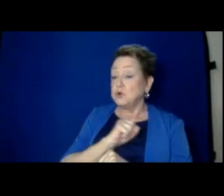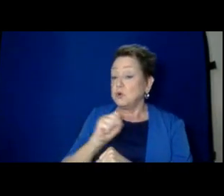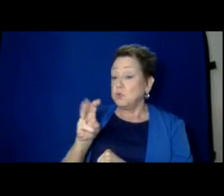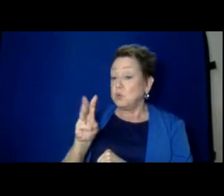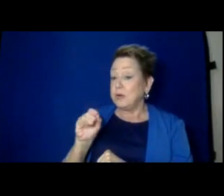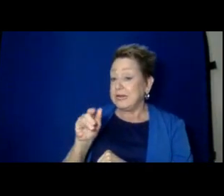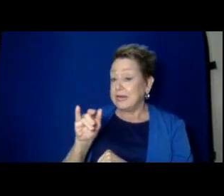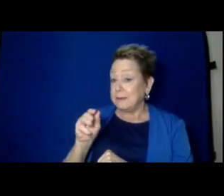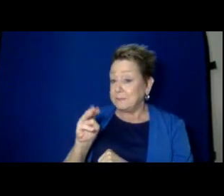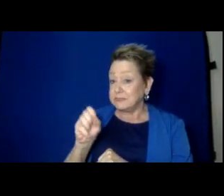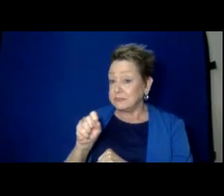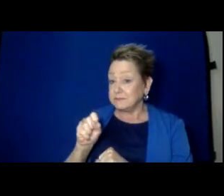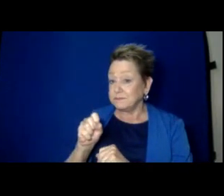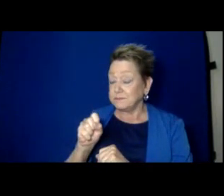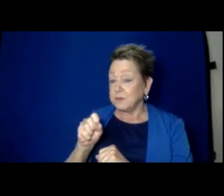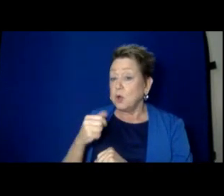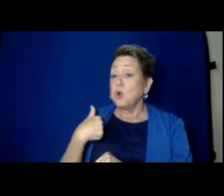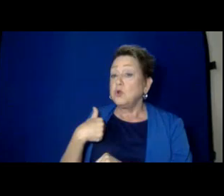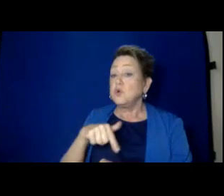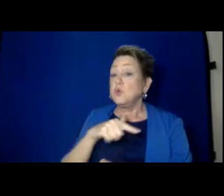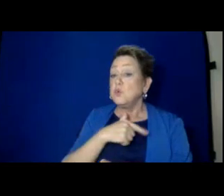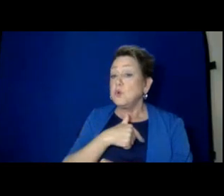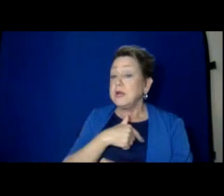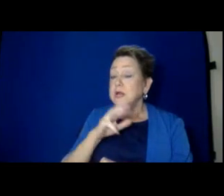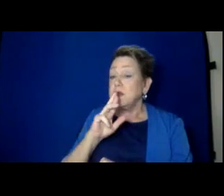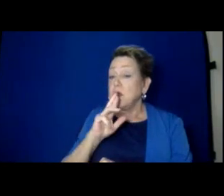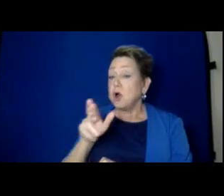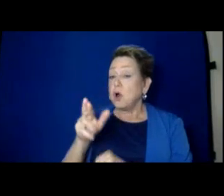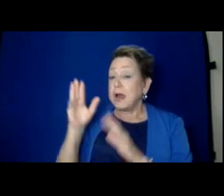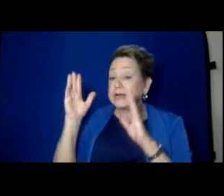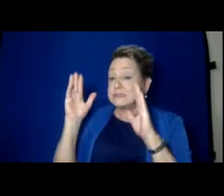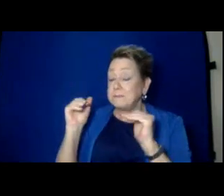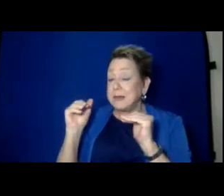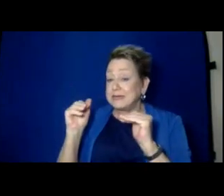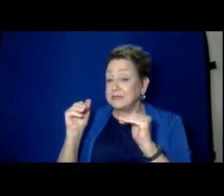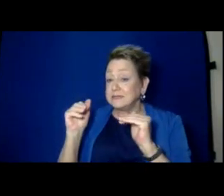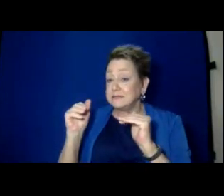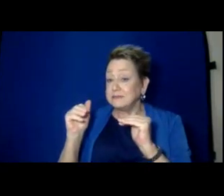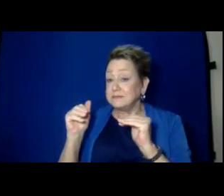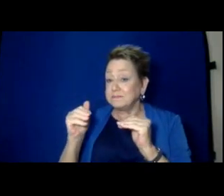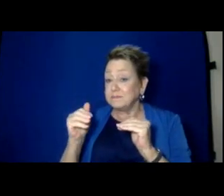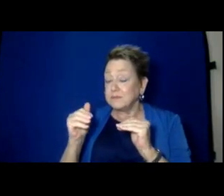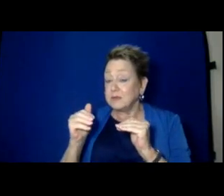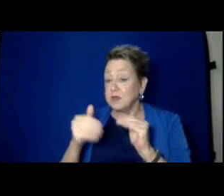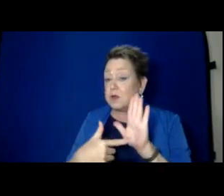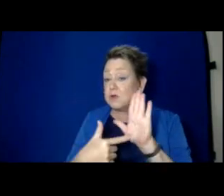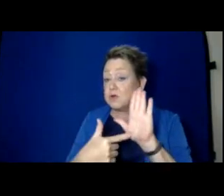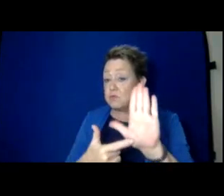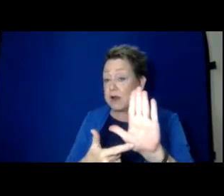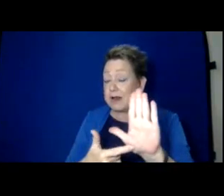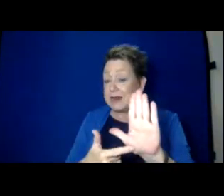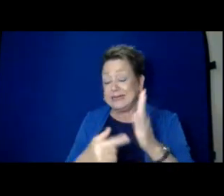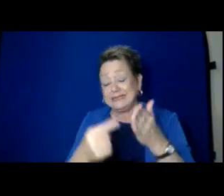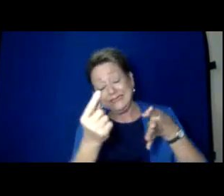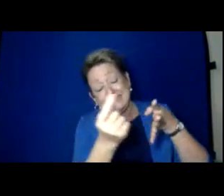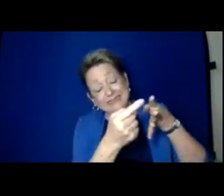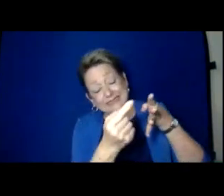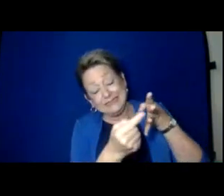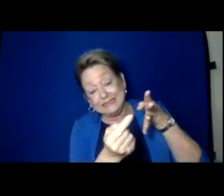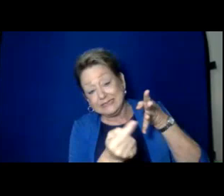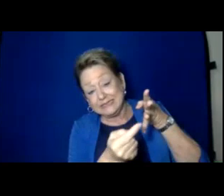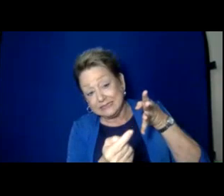Silverman. So we are anticipating right now providing a detailed committee presentation